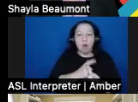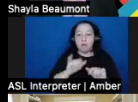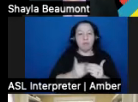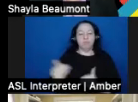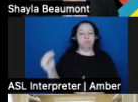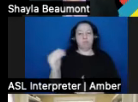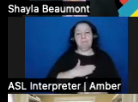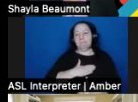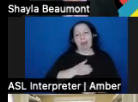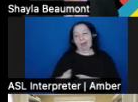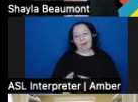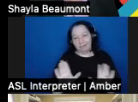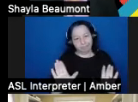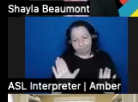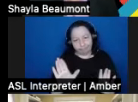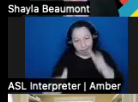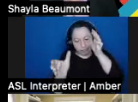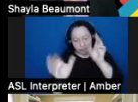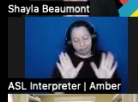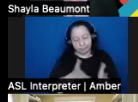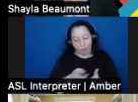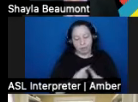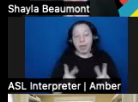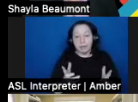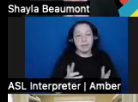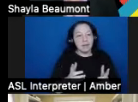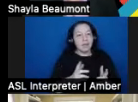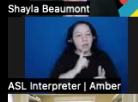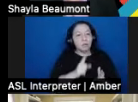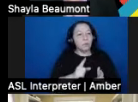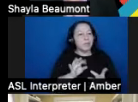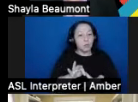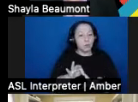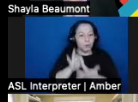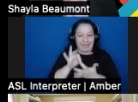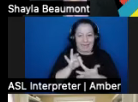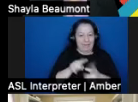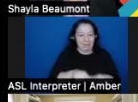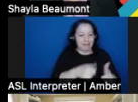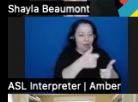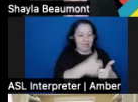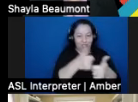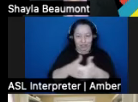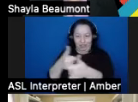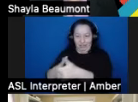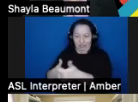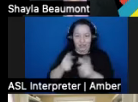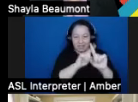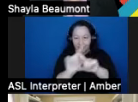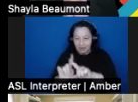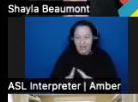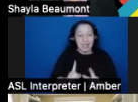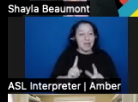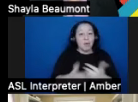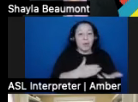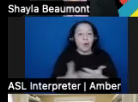areas of expertise, but it is so unique to the individual, even when there are kind of these commonalities